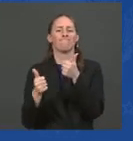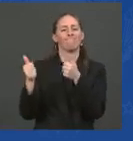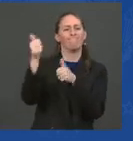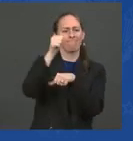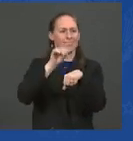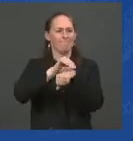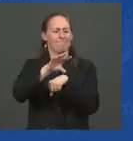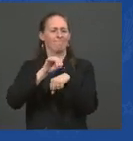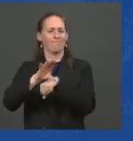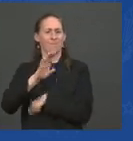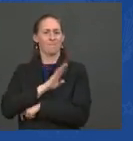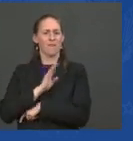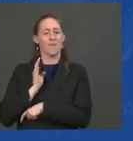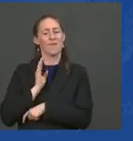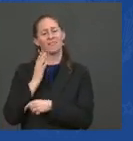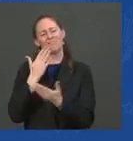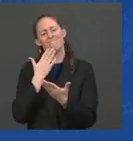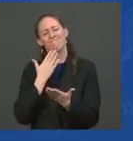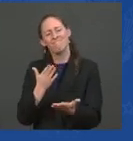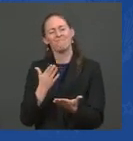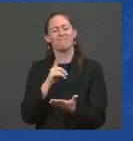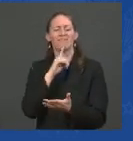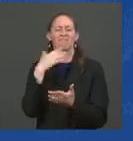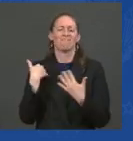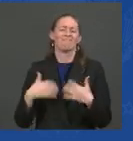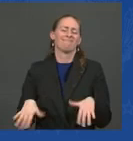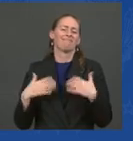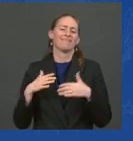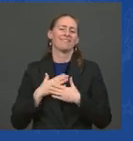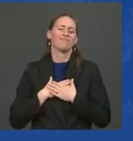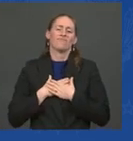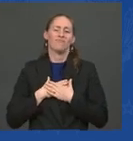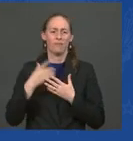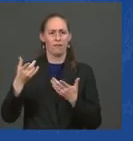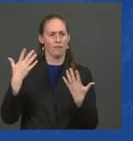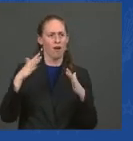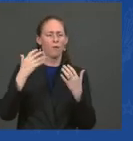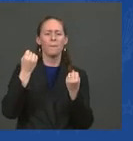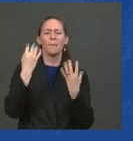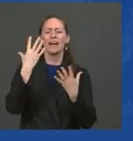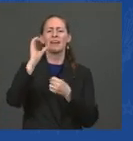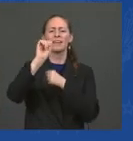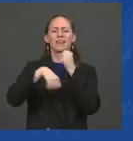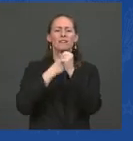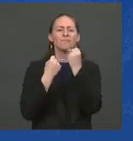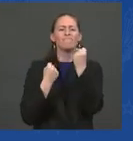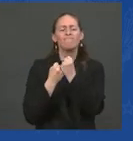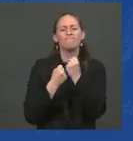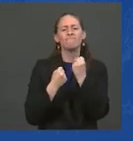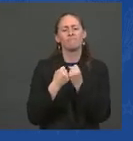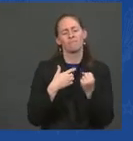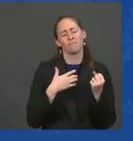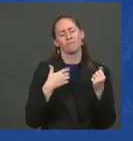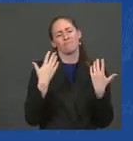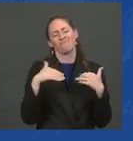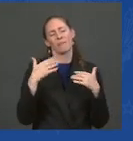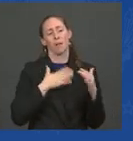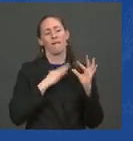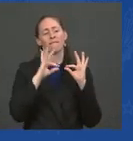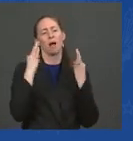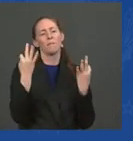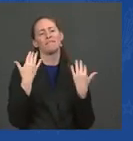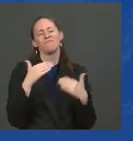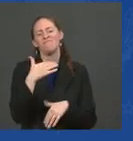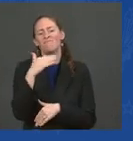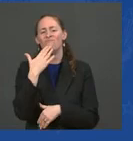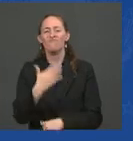served on that. But I'm very grateful to them, obviously, over the years for their tremendous support as well, for what they've contributed along the